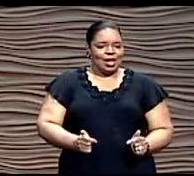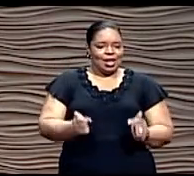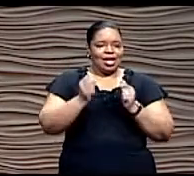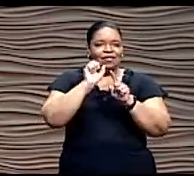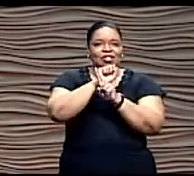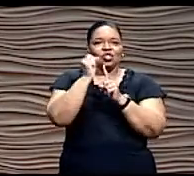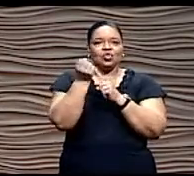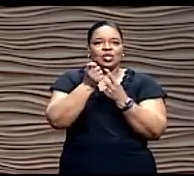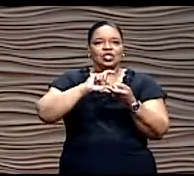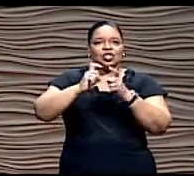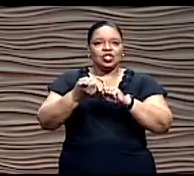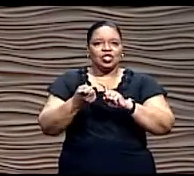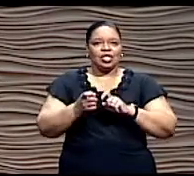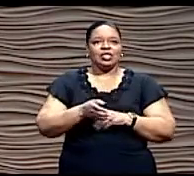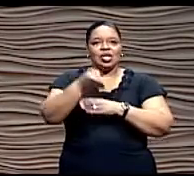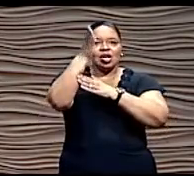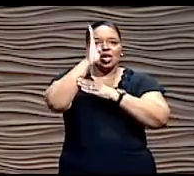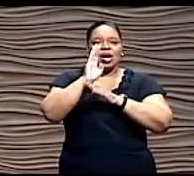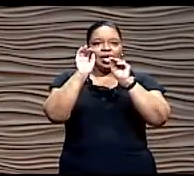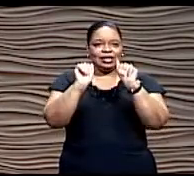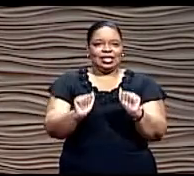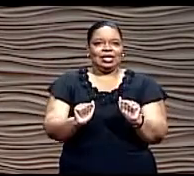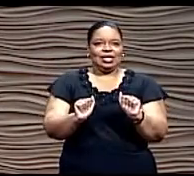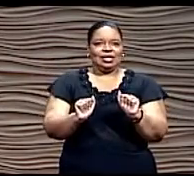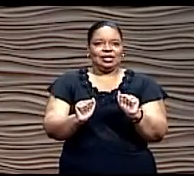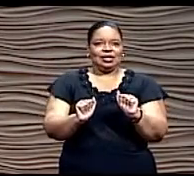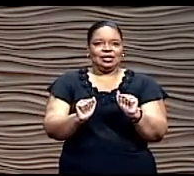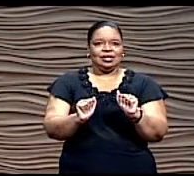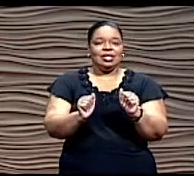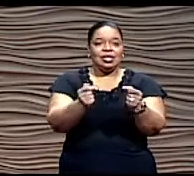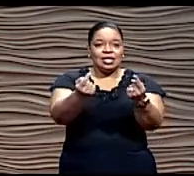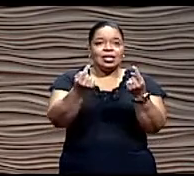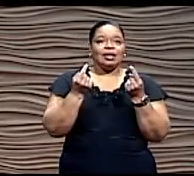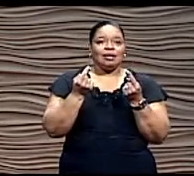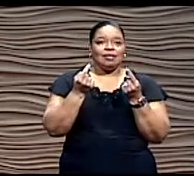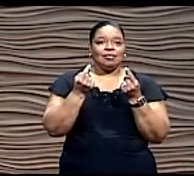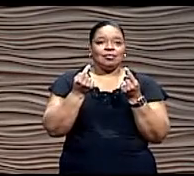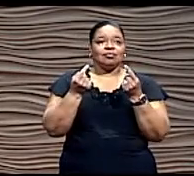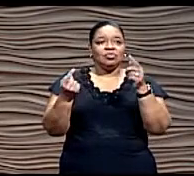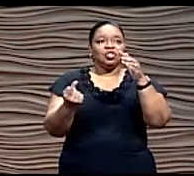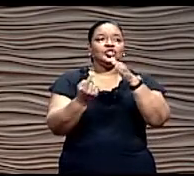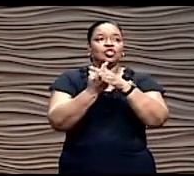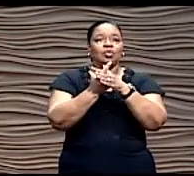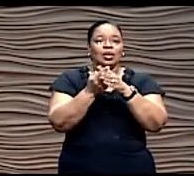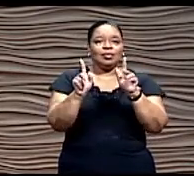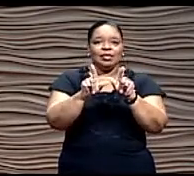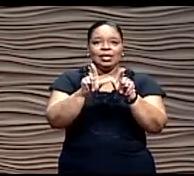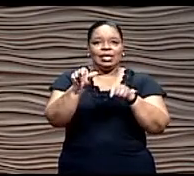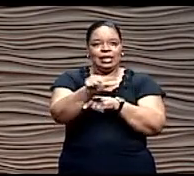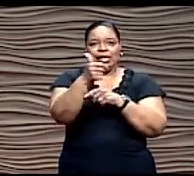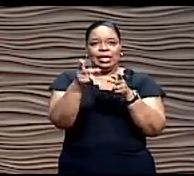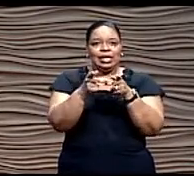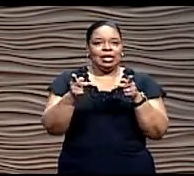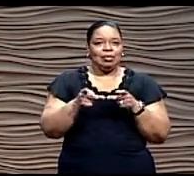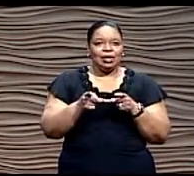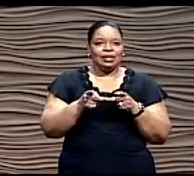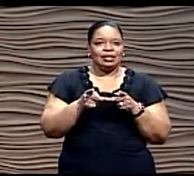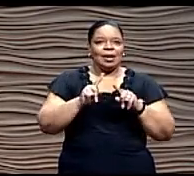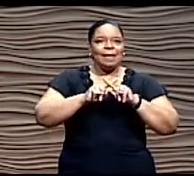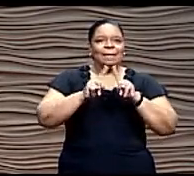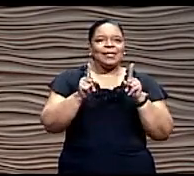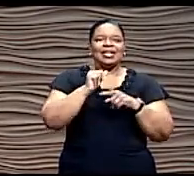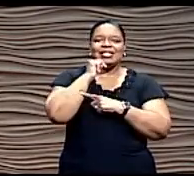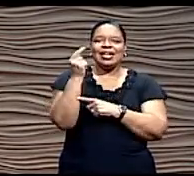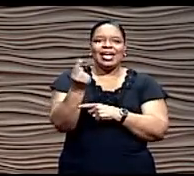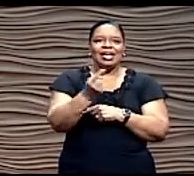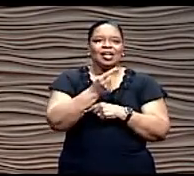have changed, God can come to you where you are. But not only